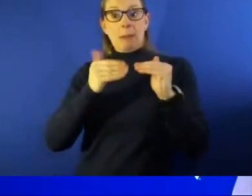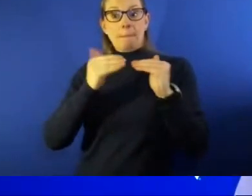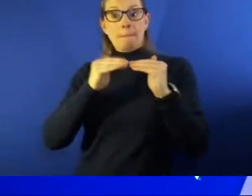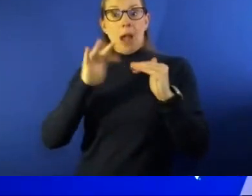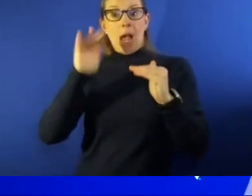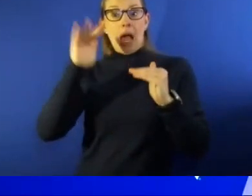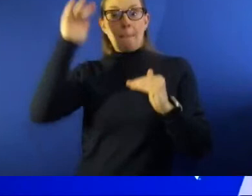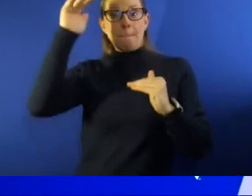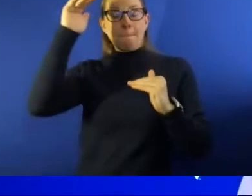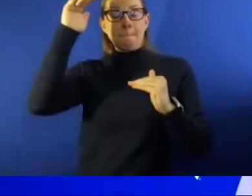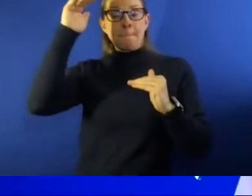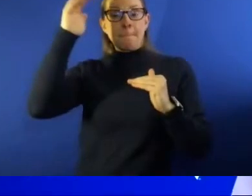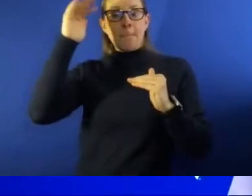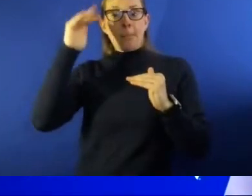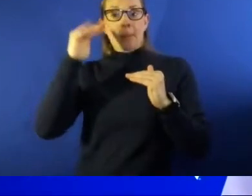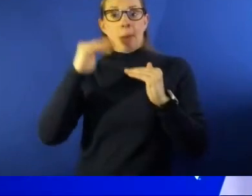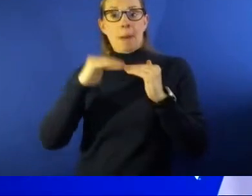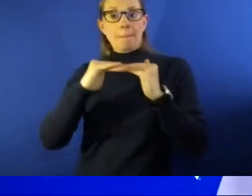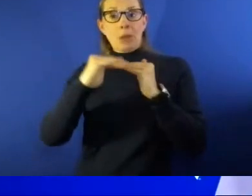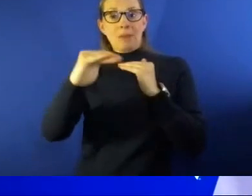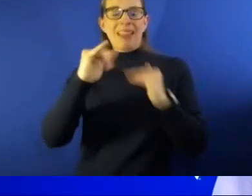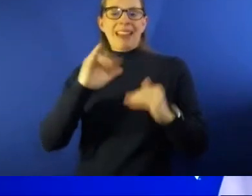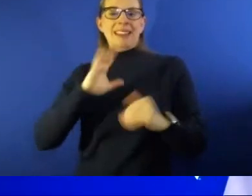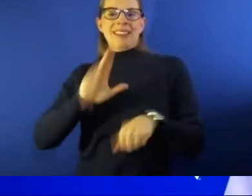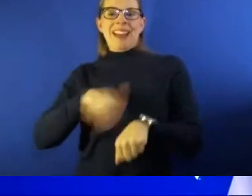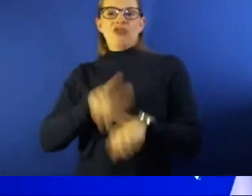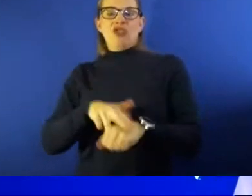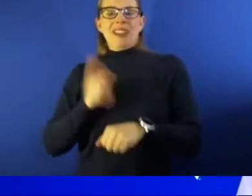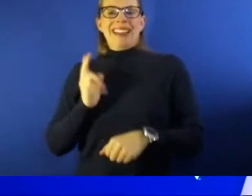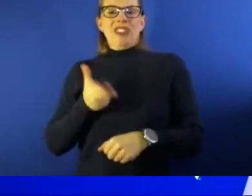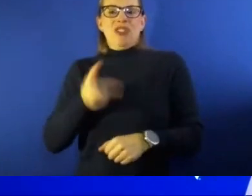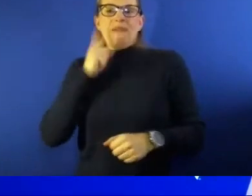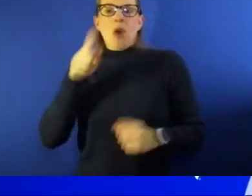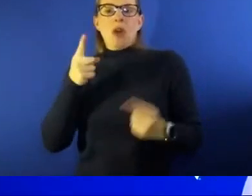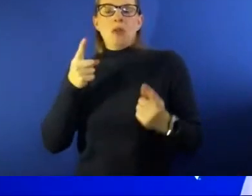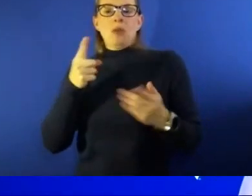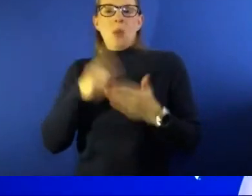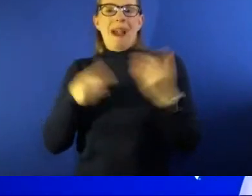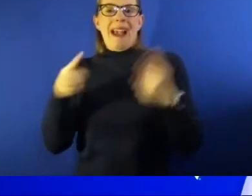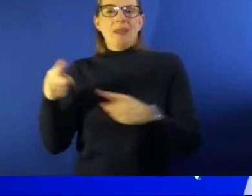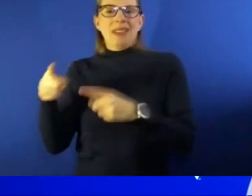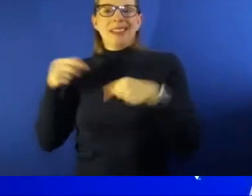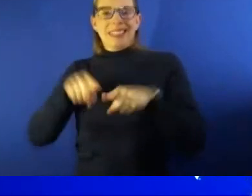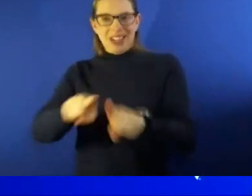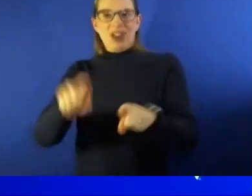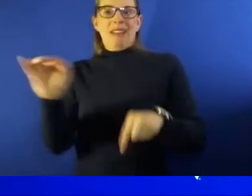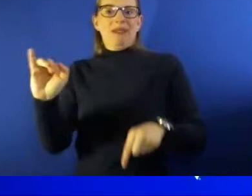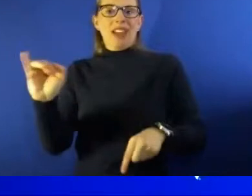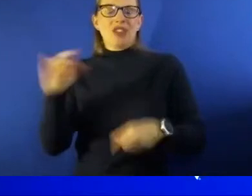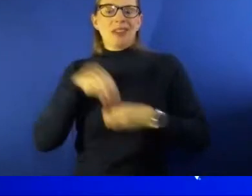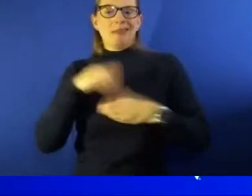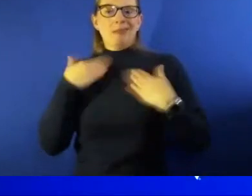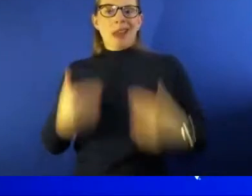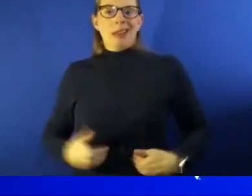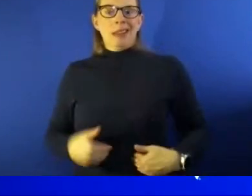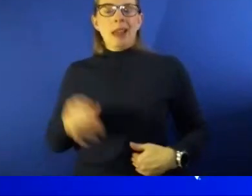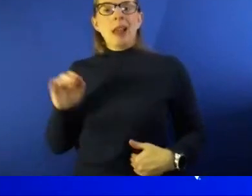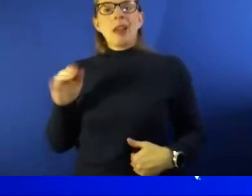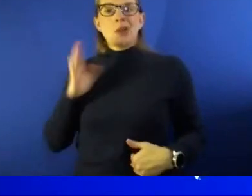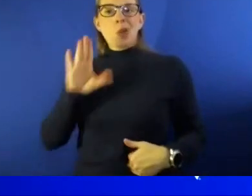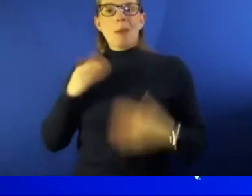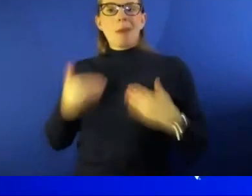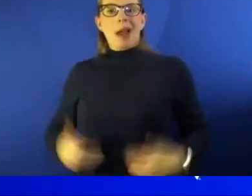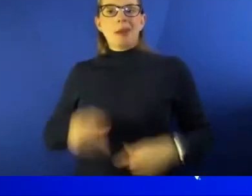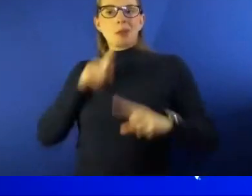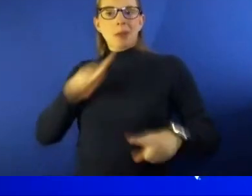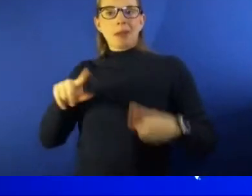wane. That's the natural history of what happens during an infection and an immune response. So I think just